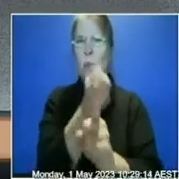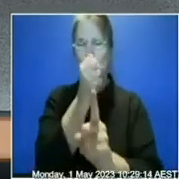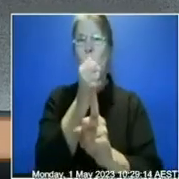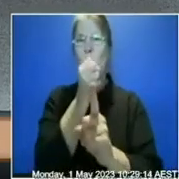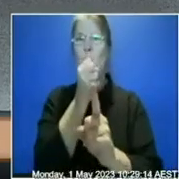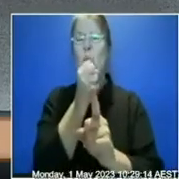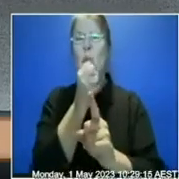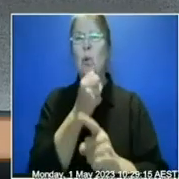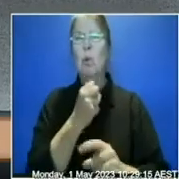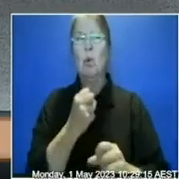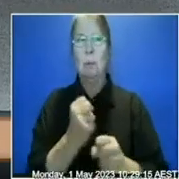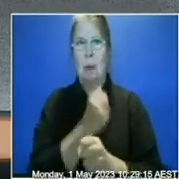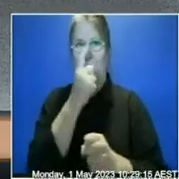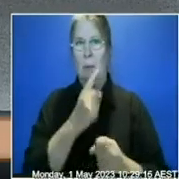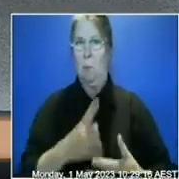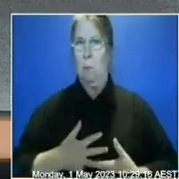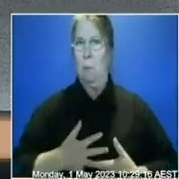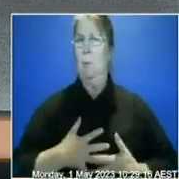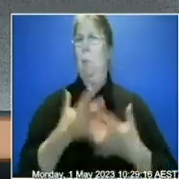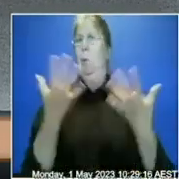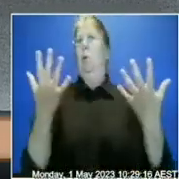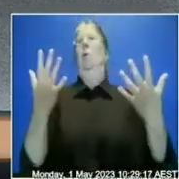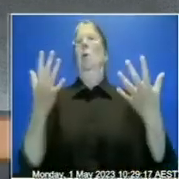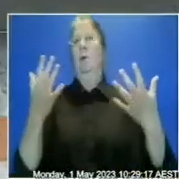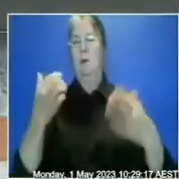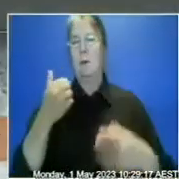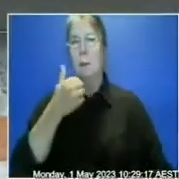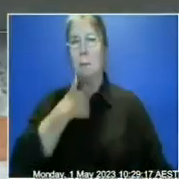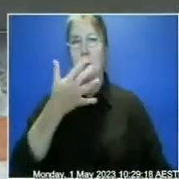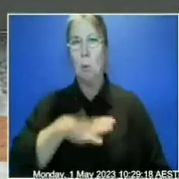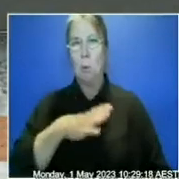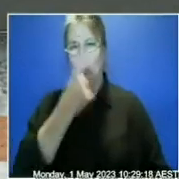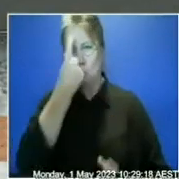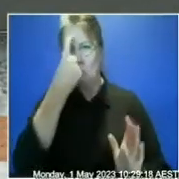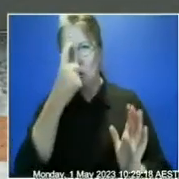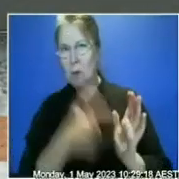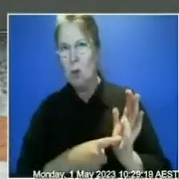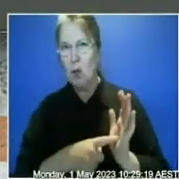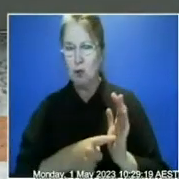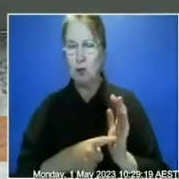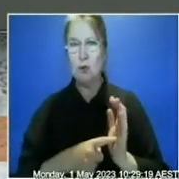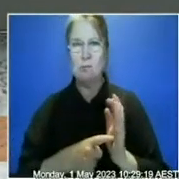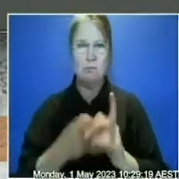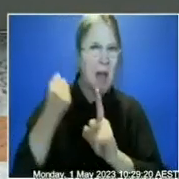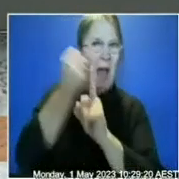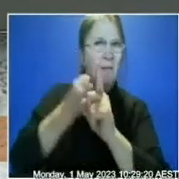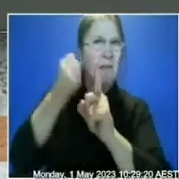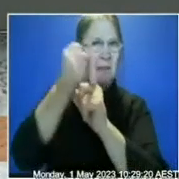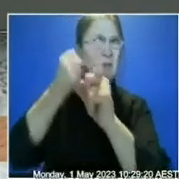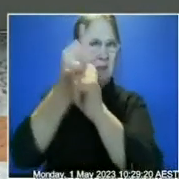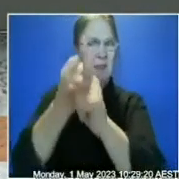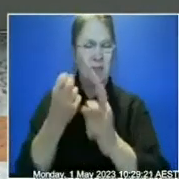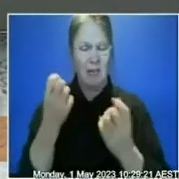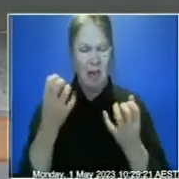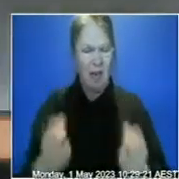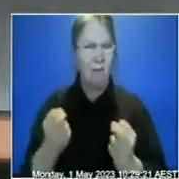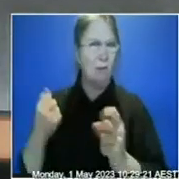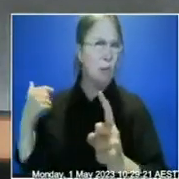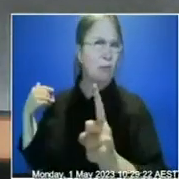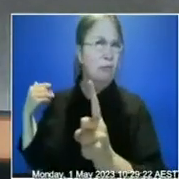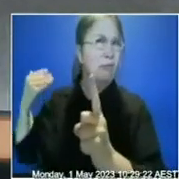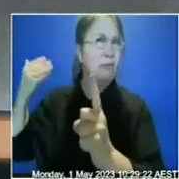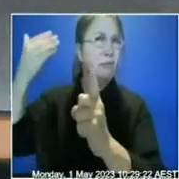overdue reform. And that without that family's advocacy, we might still be waiting for reforms. That's right.